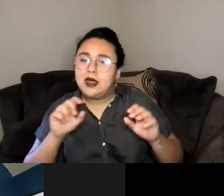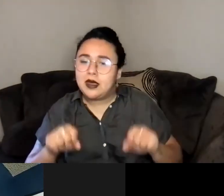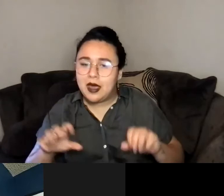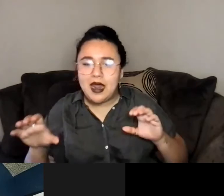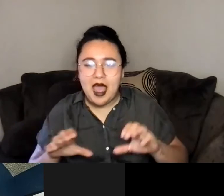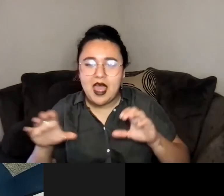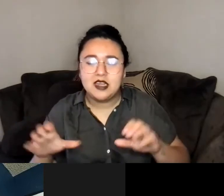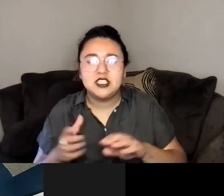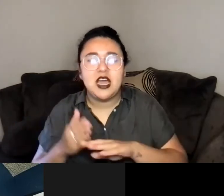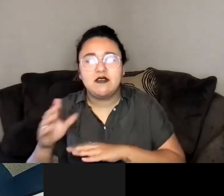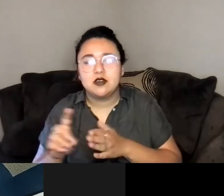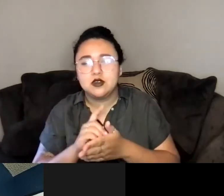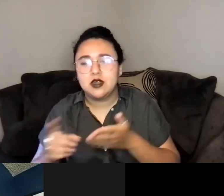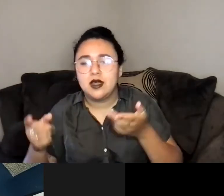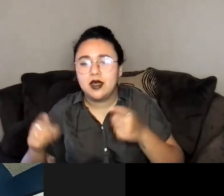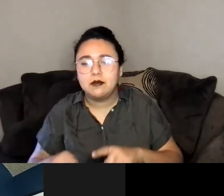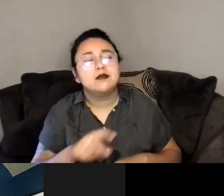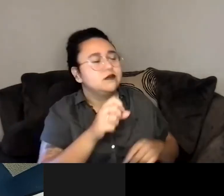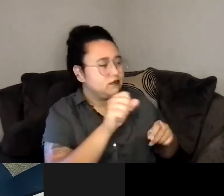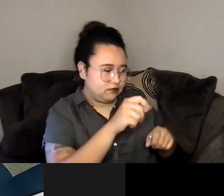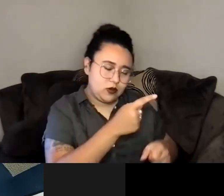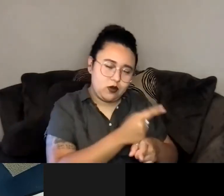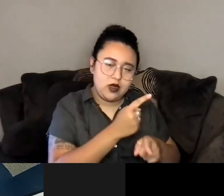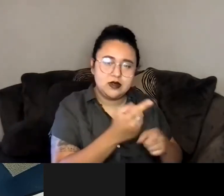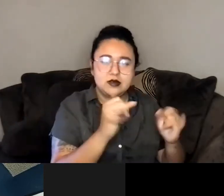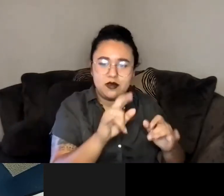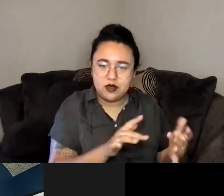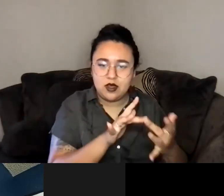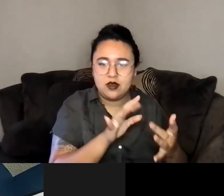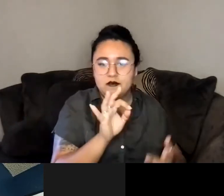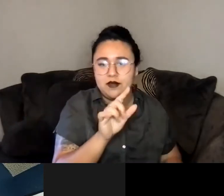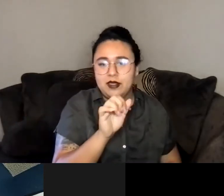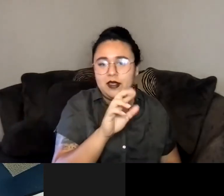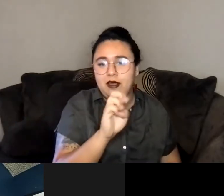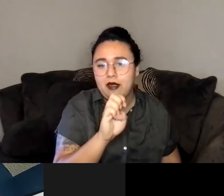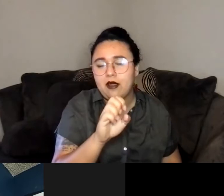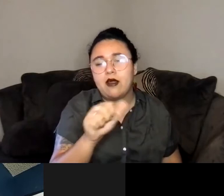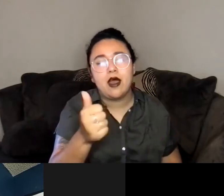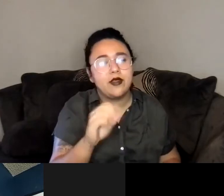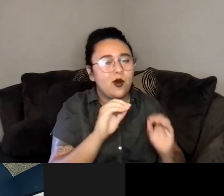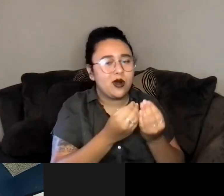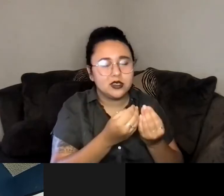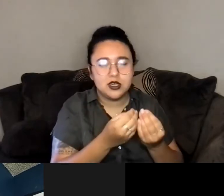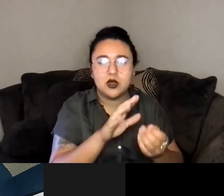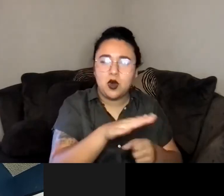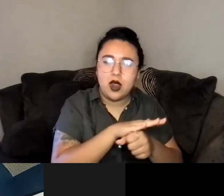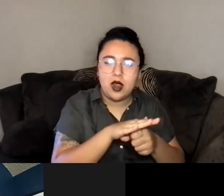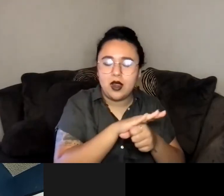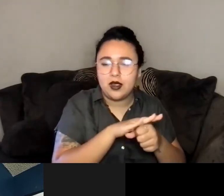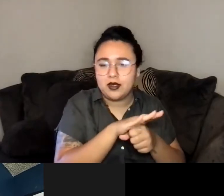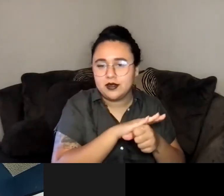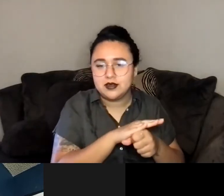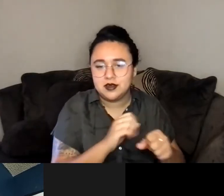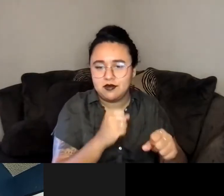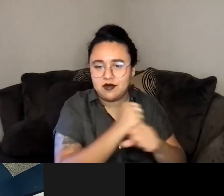then you still need to contact, Flair or another, organization in your area to